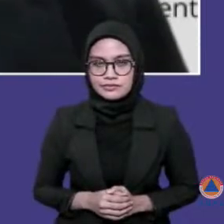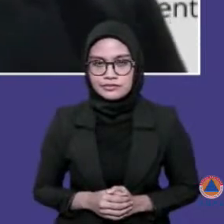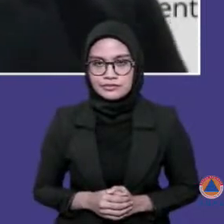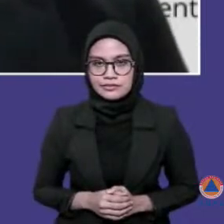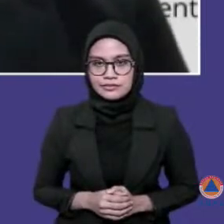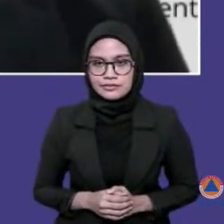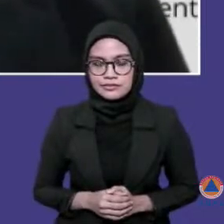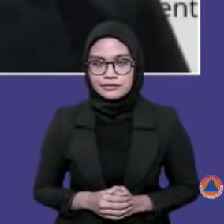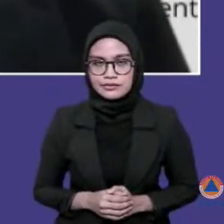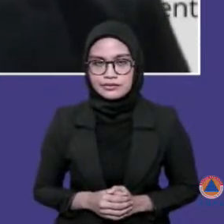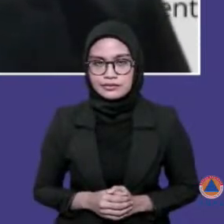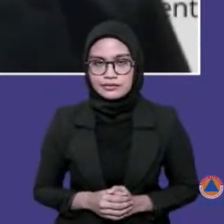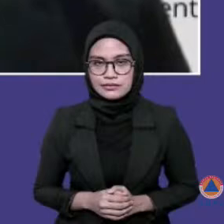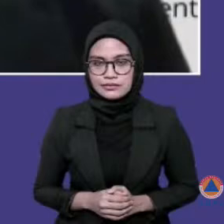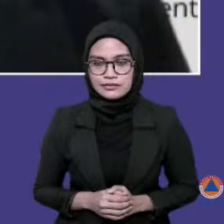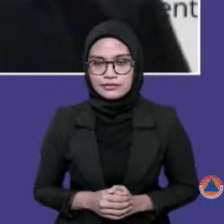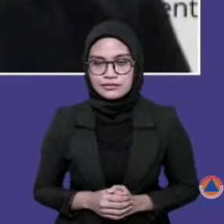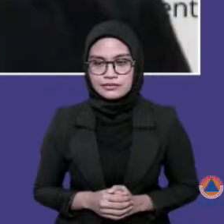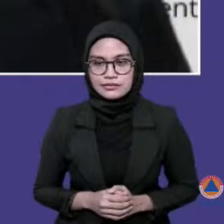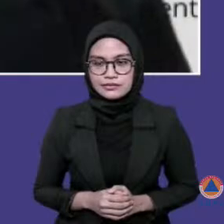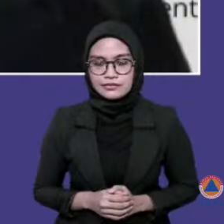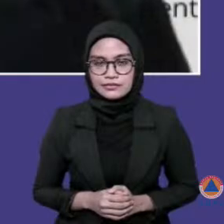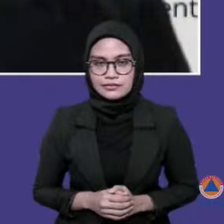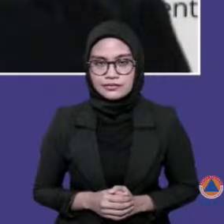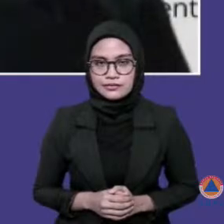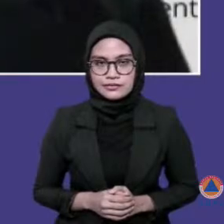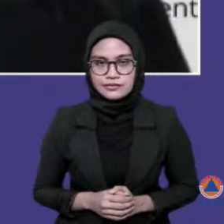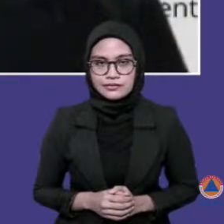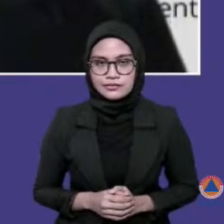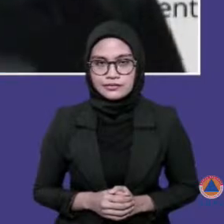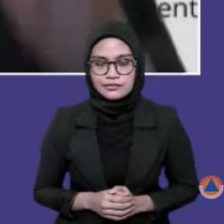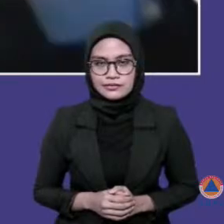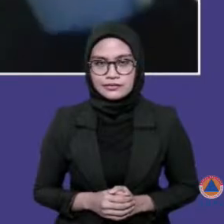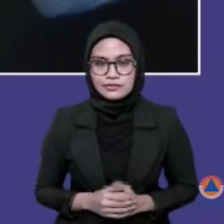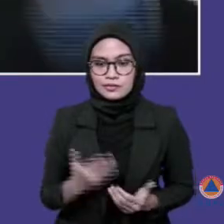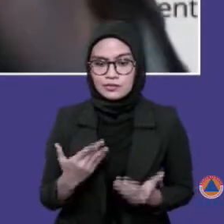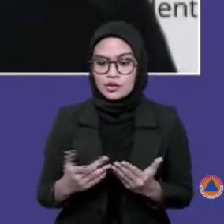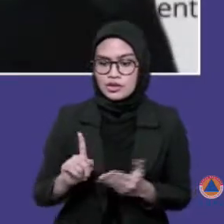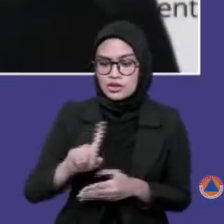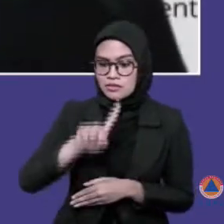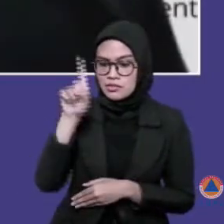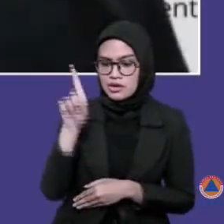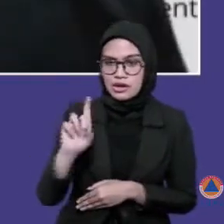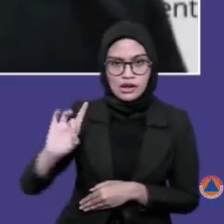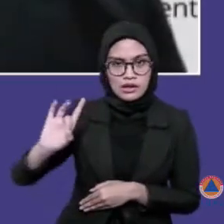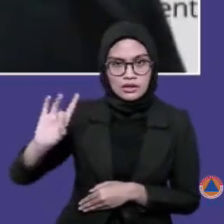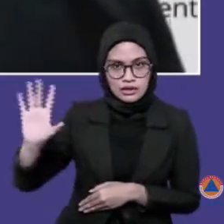are people being shy, or do they have any more questions? I think there was a question